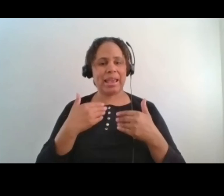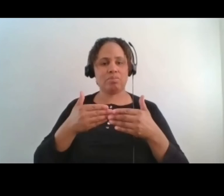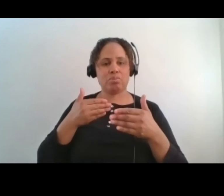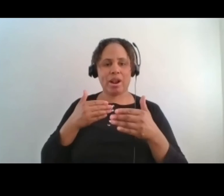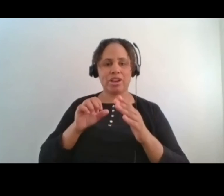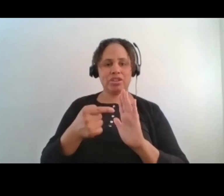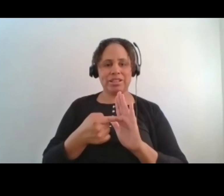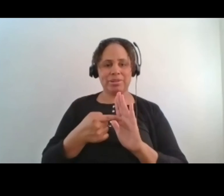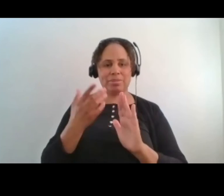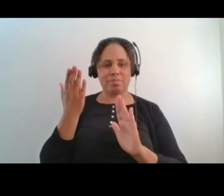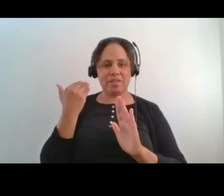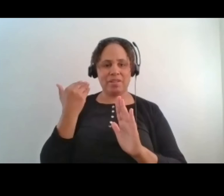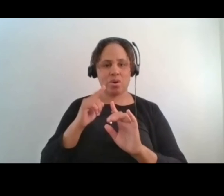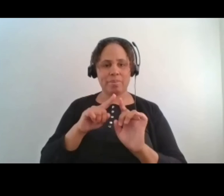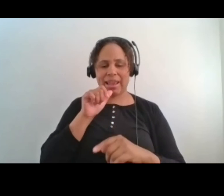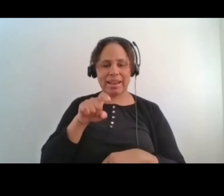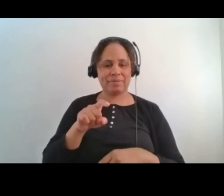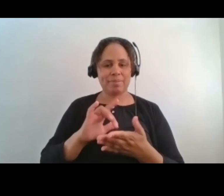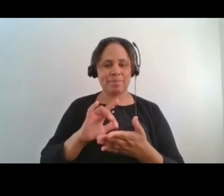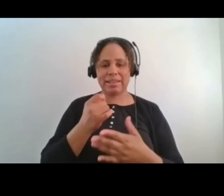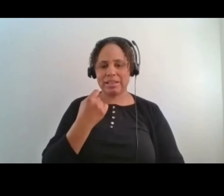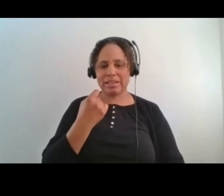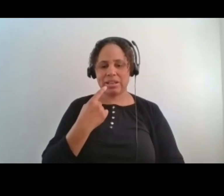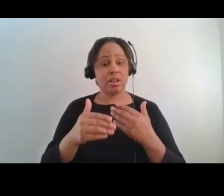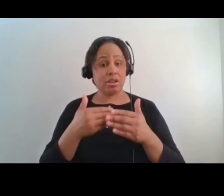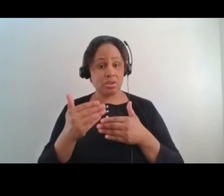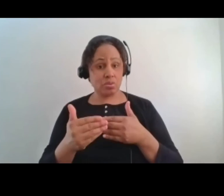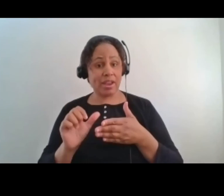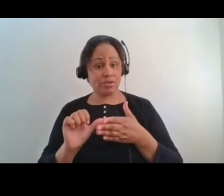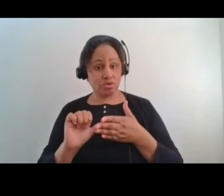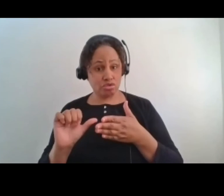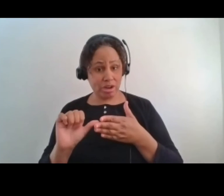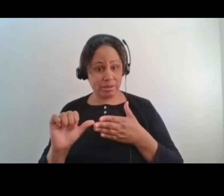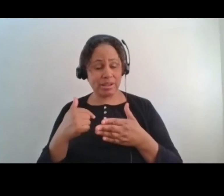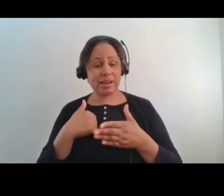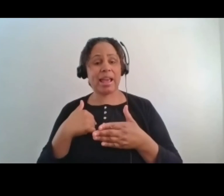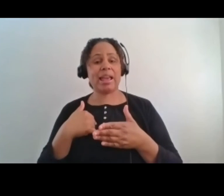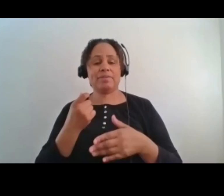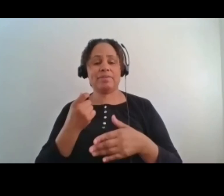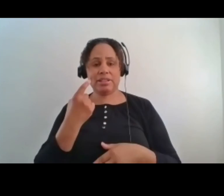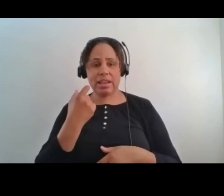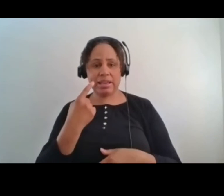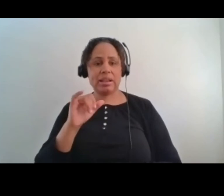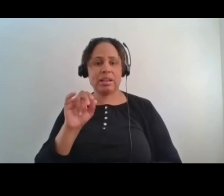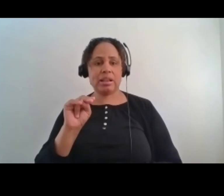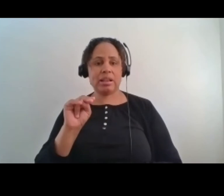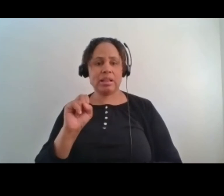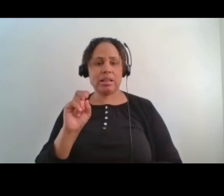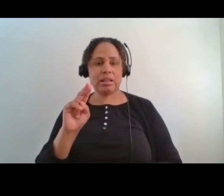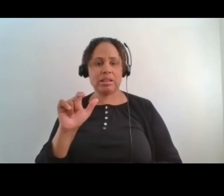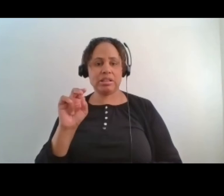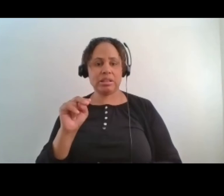but I didn't have to take medication. So right after the transplant, I have been on insulin, trying to manage